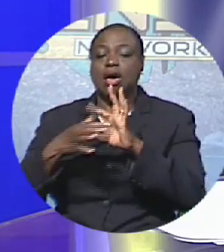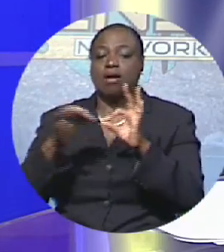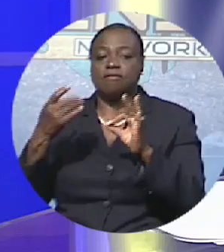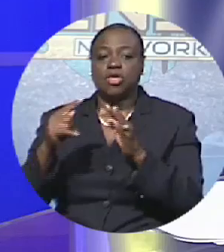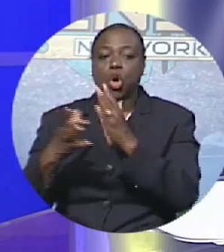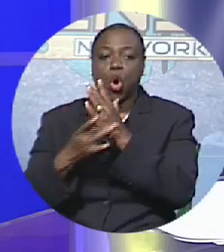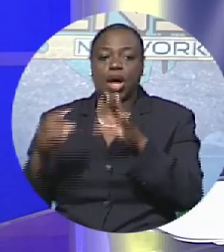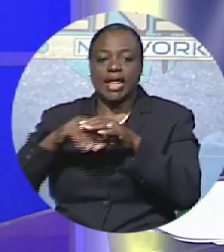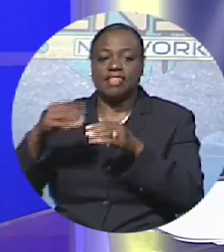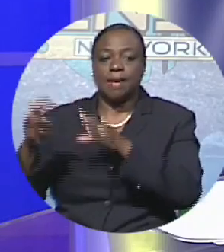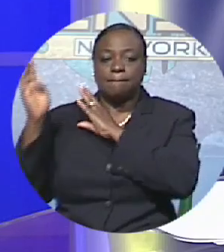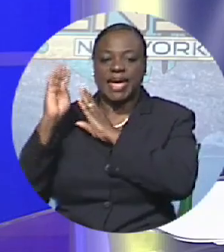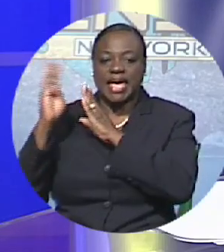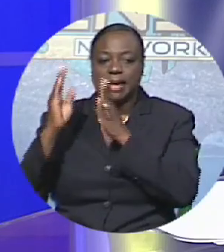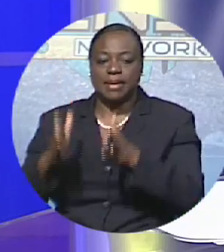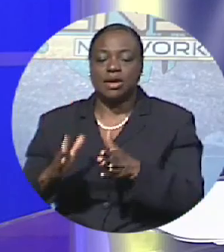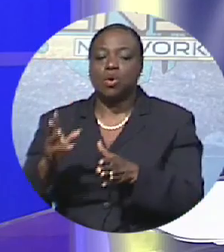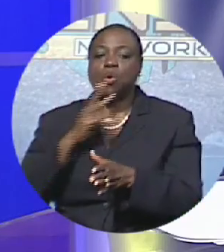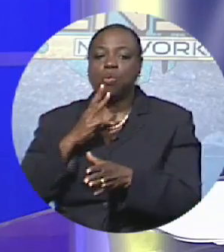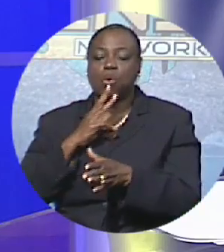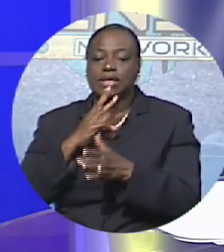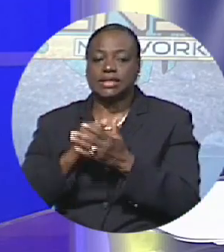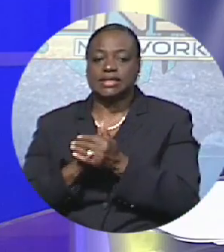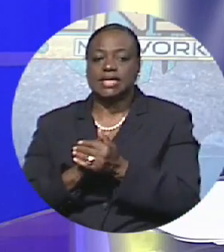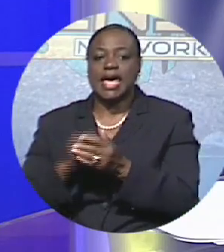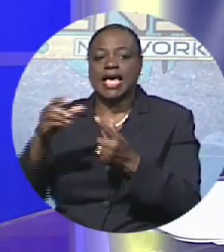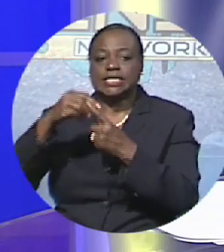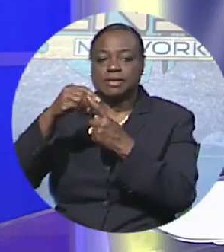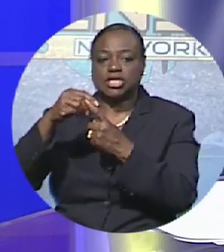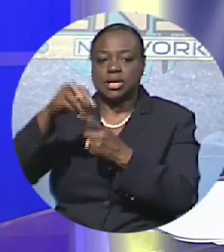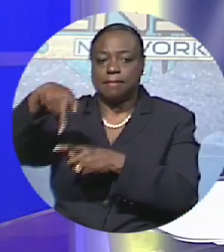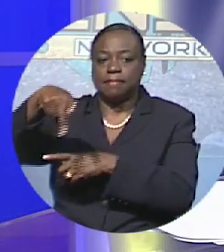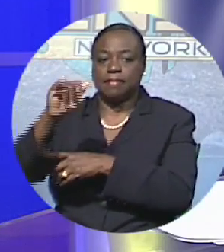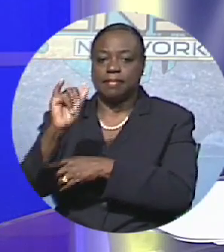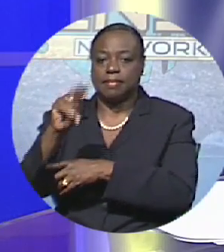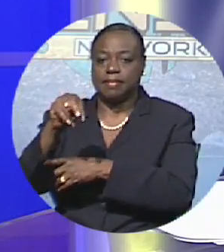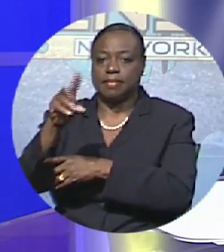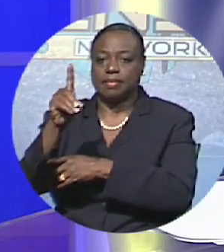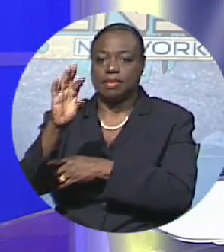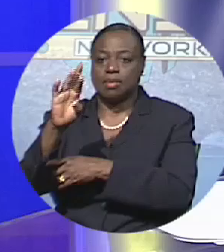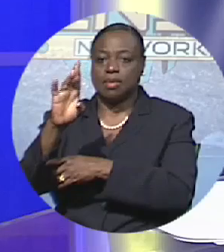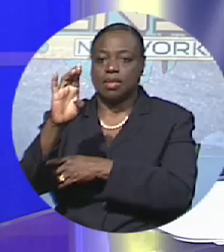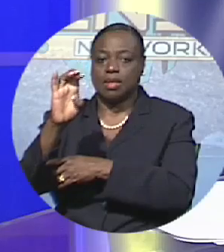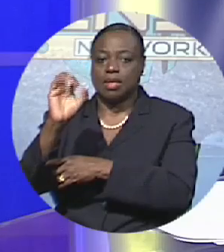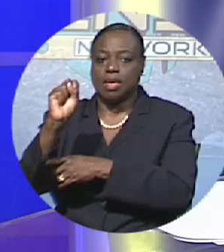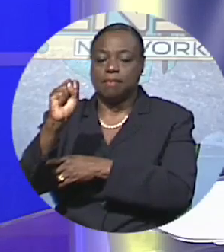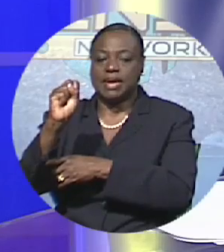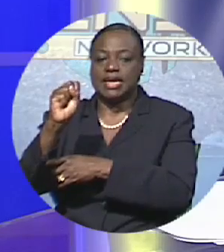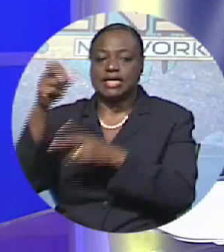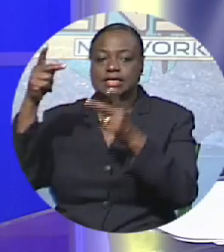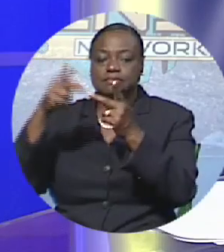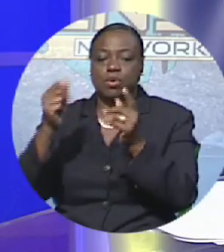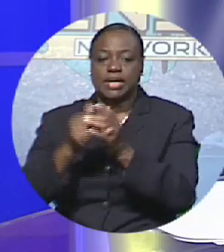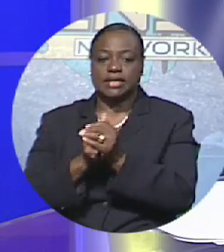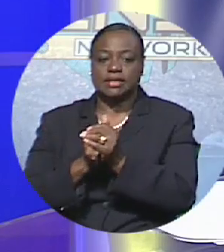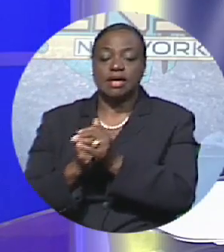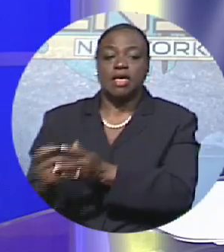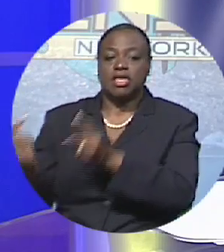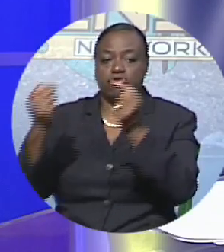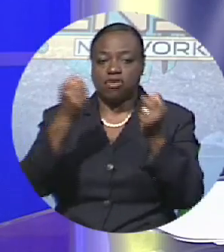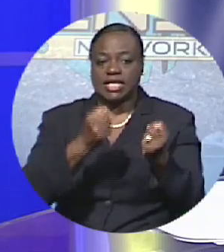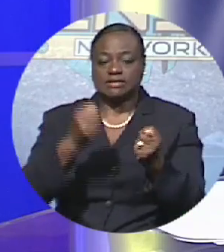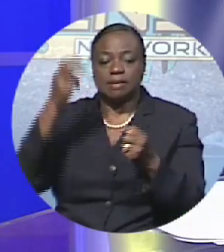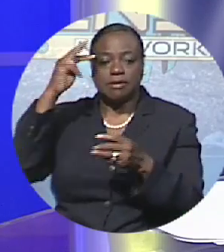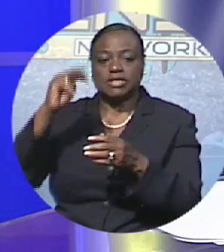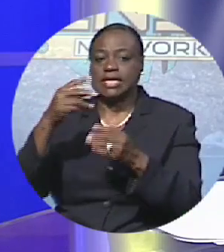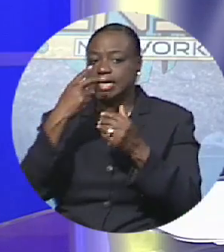Bahamian waters, particularly the impact on Pinders Point residents. Transport Ministry officials are currently reviewing BORCO's emergency management